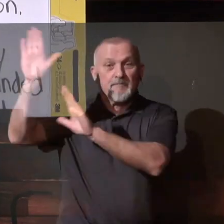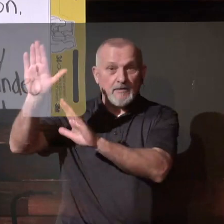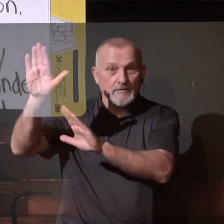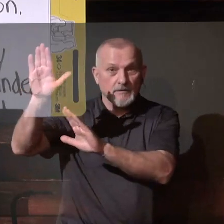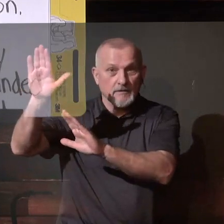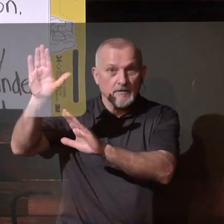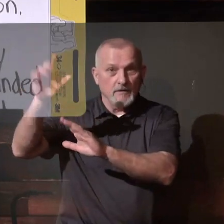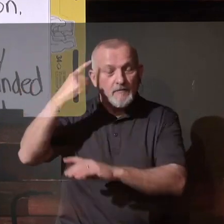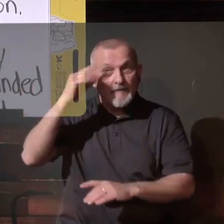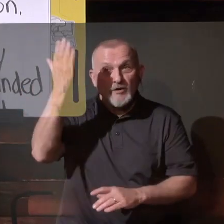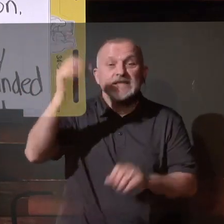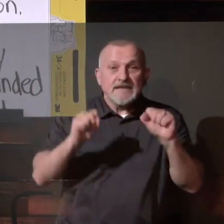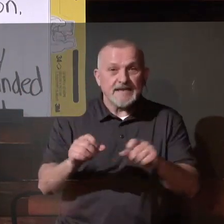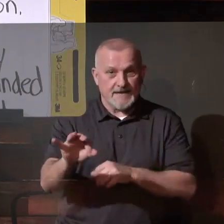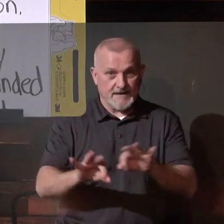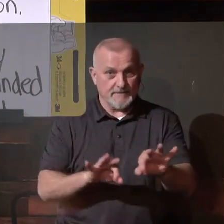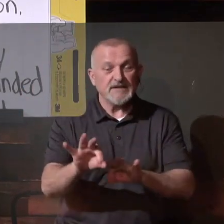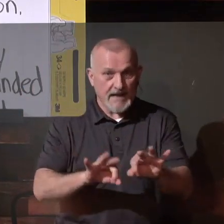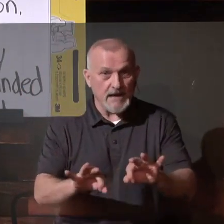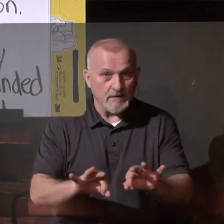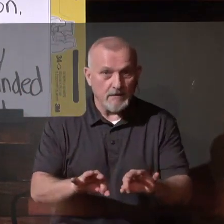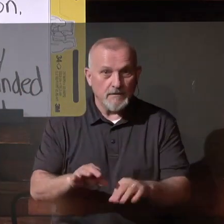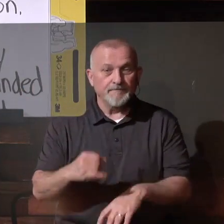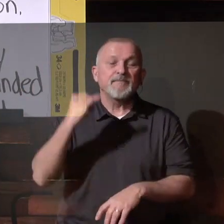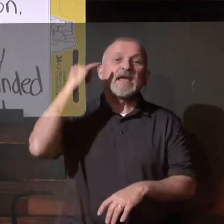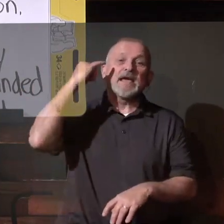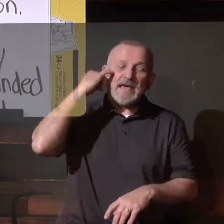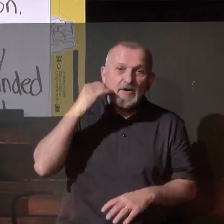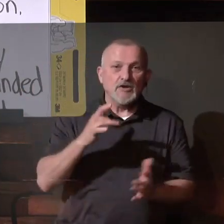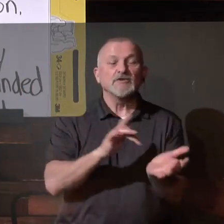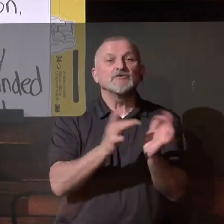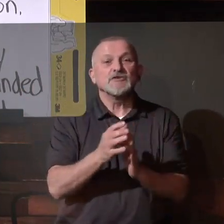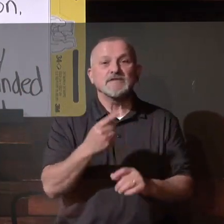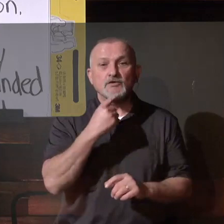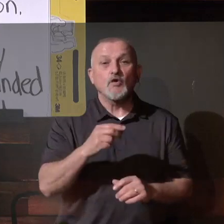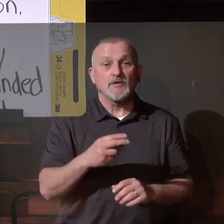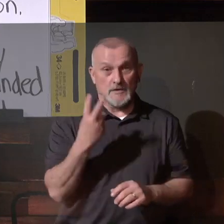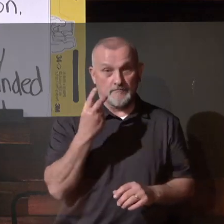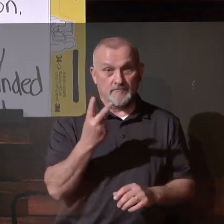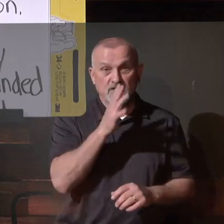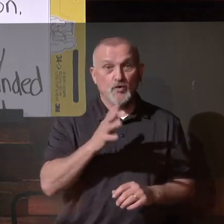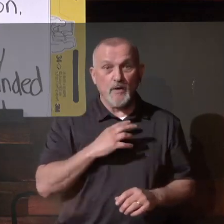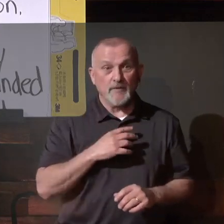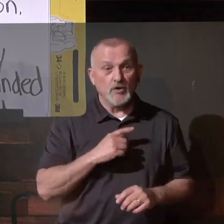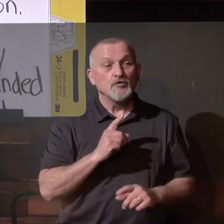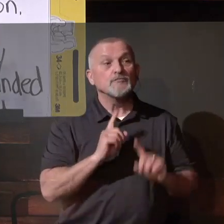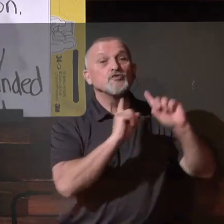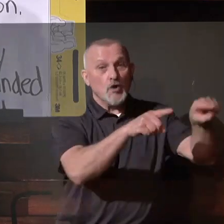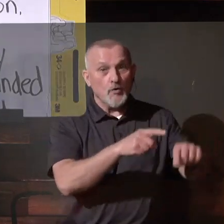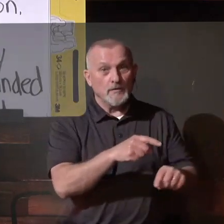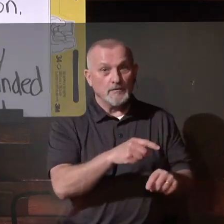important. If this is the thing that He says, go tell my disciples to meet me, I've got something to tell them. He's fixing to say,